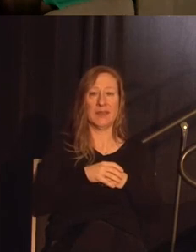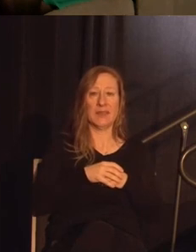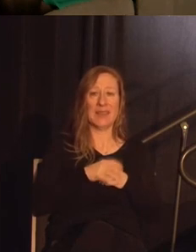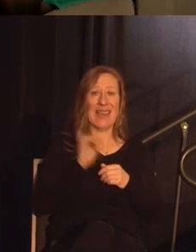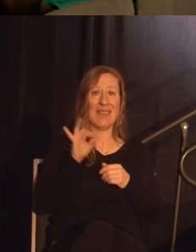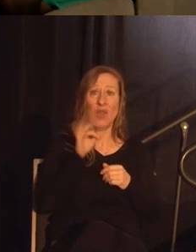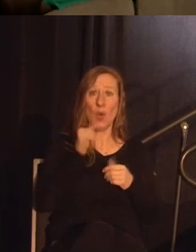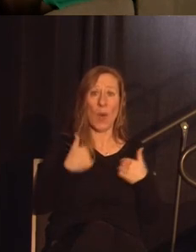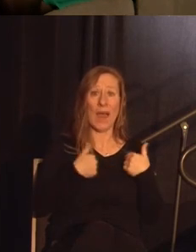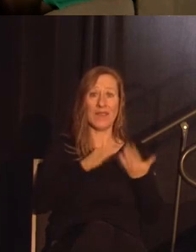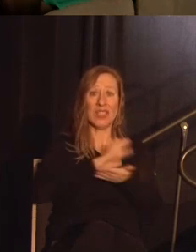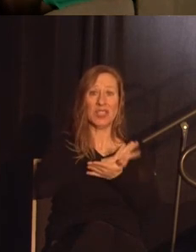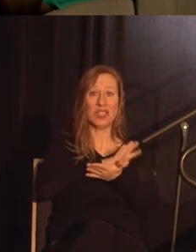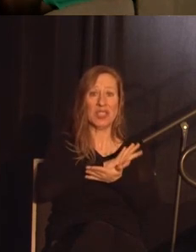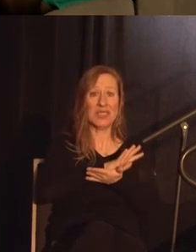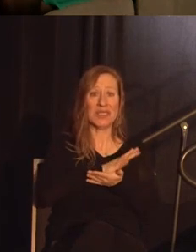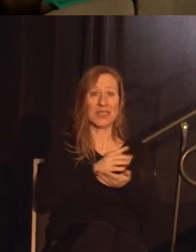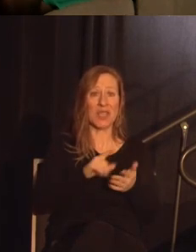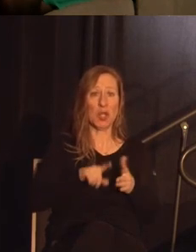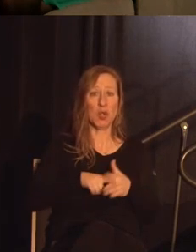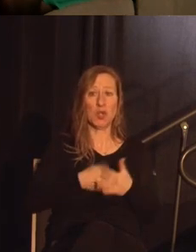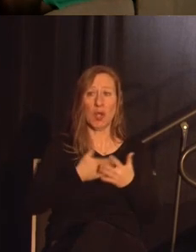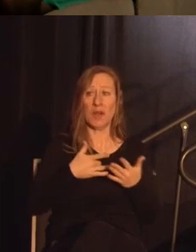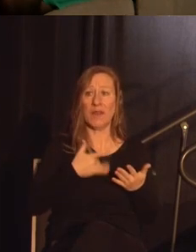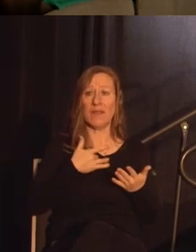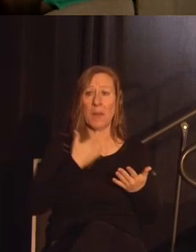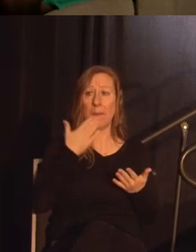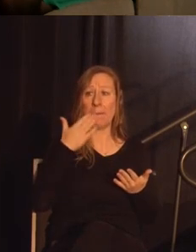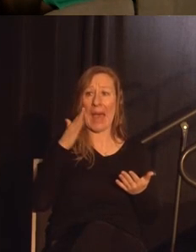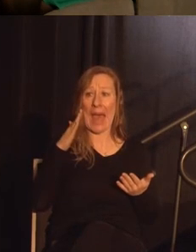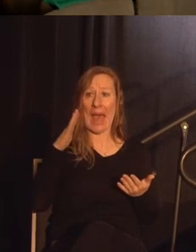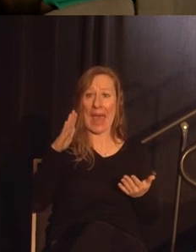have cheese, you kind of start to, like, feel really bad.